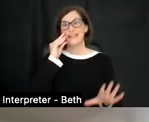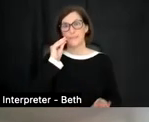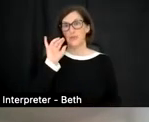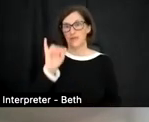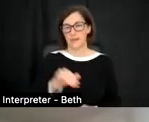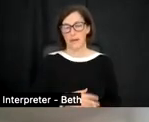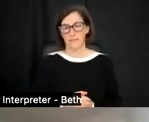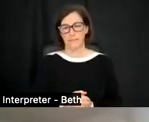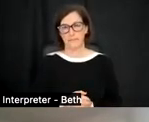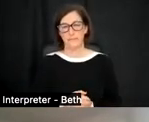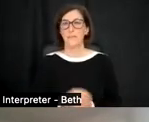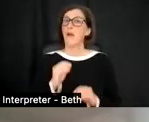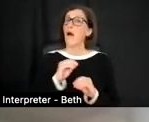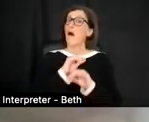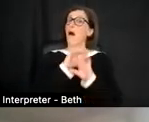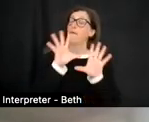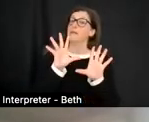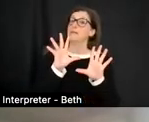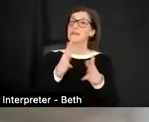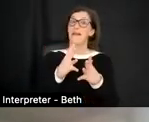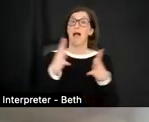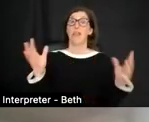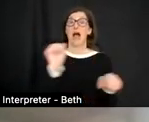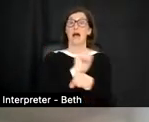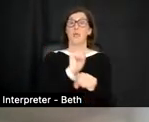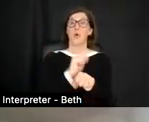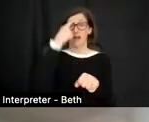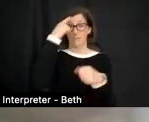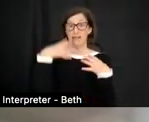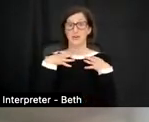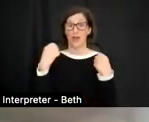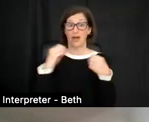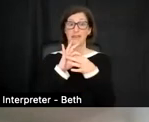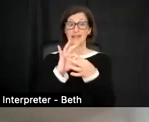There obviously has been a lot of work done on mental health and COVID.